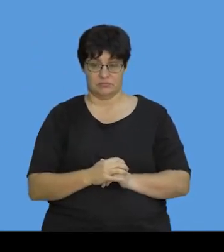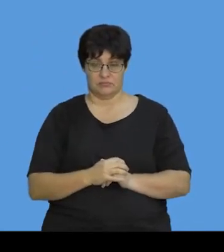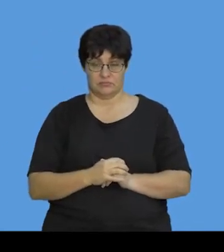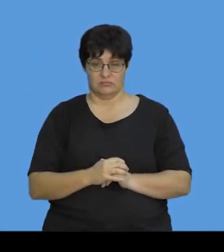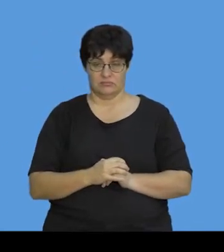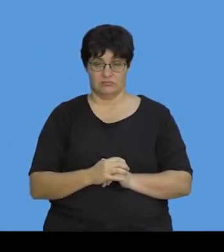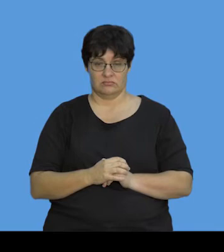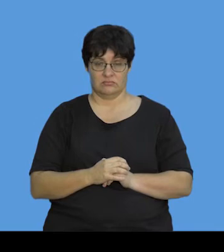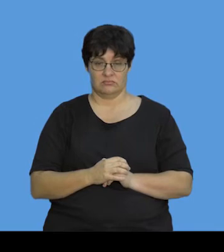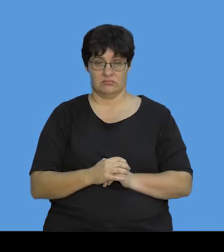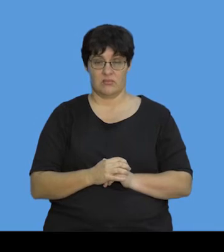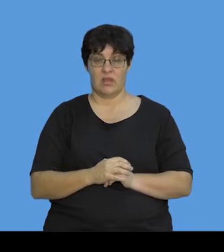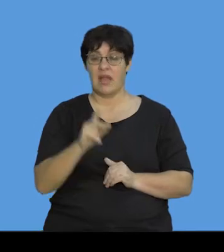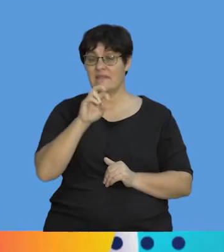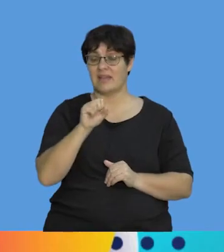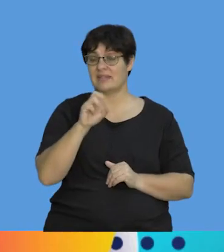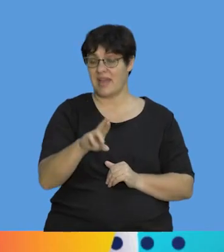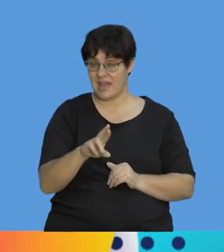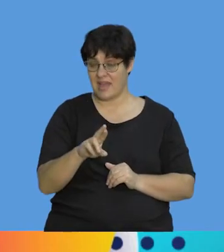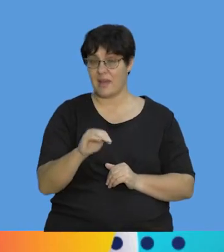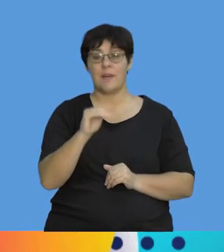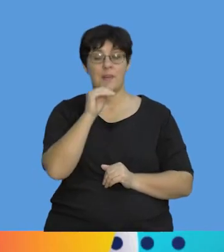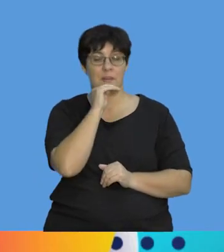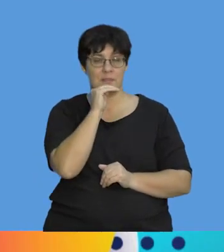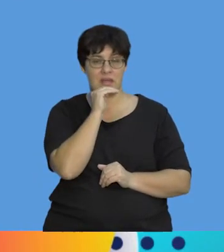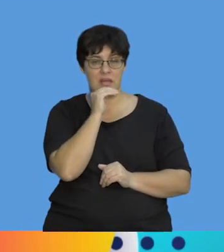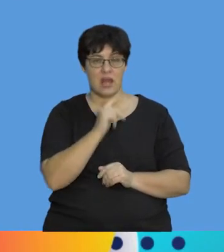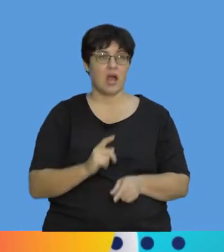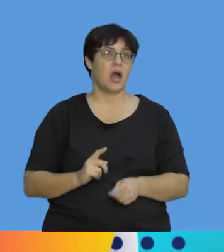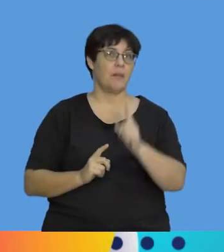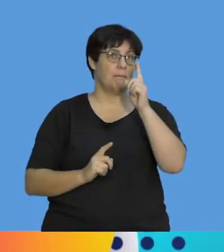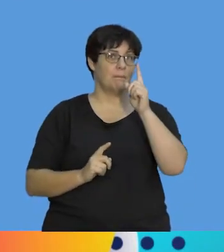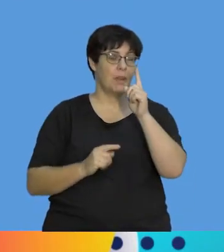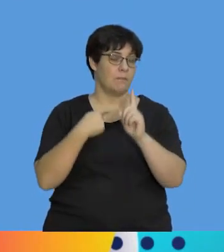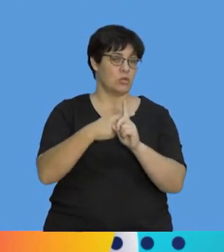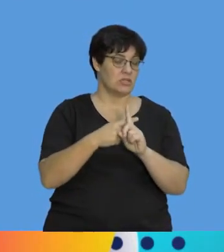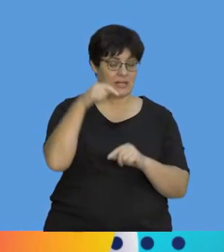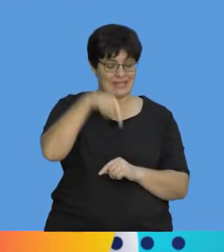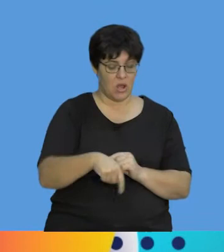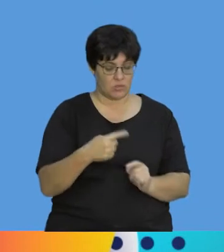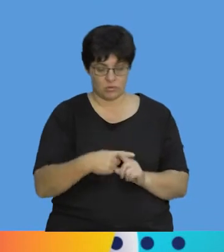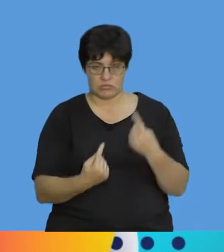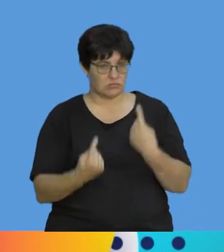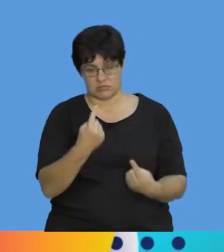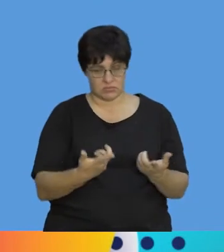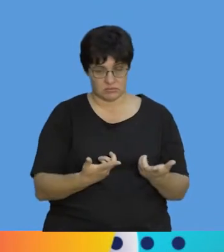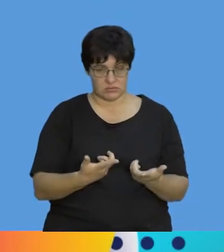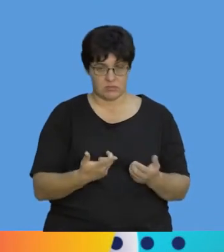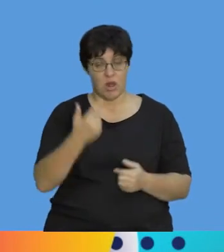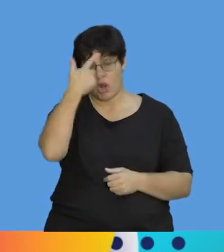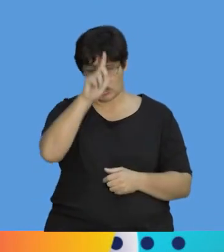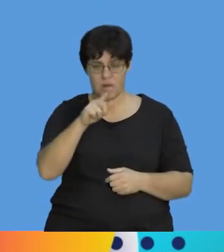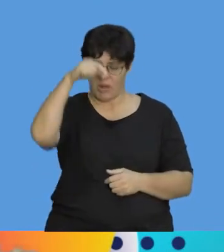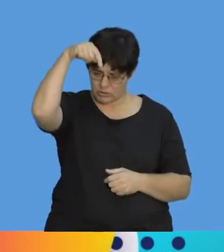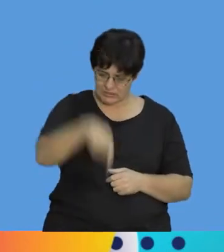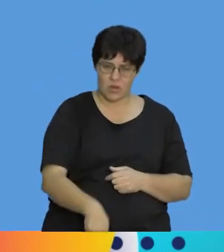But I'm dealing with vectors. Vectors mean I need to choose a direction as positive. The logical choice here is